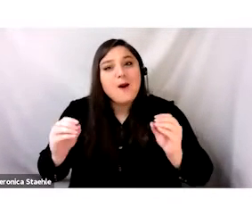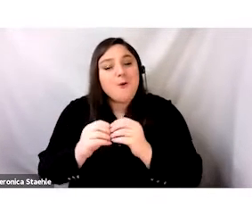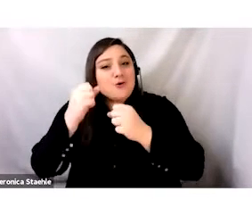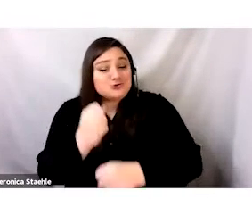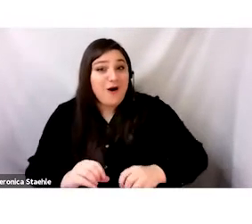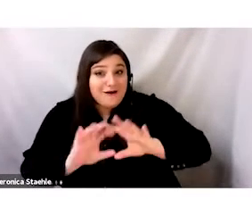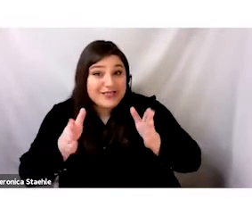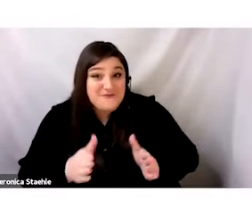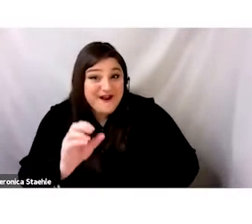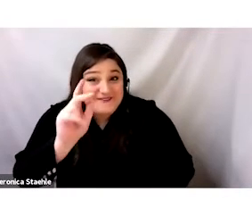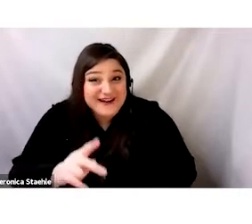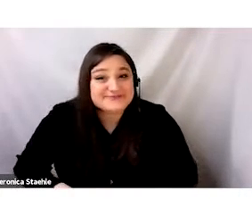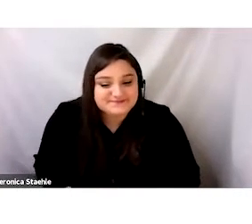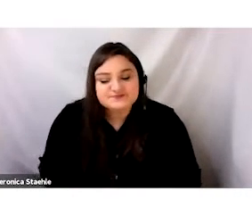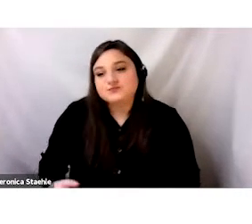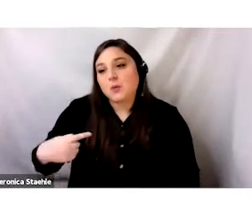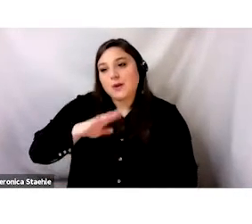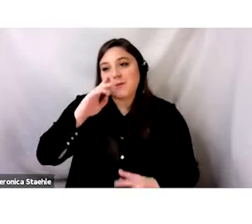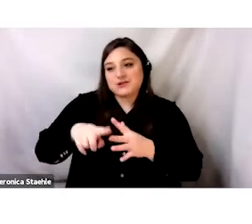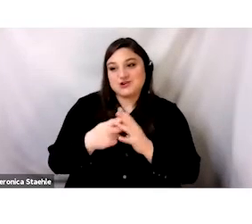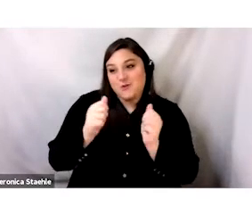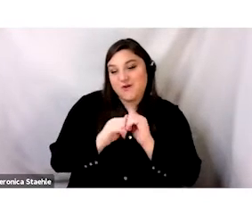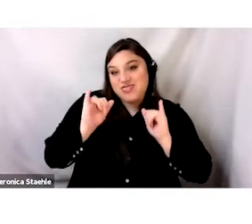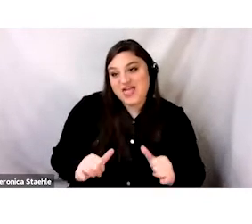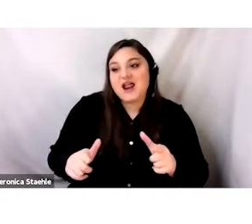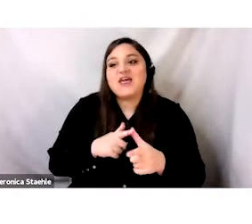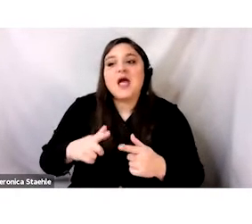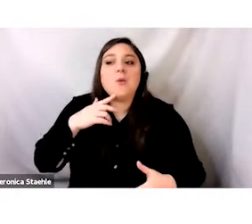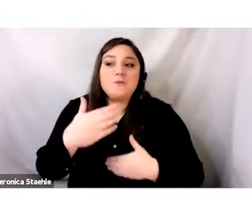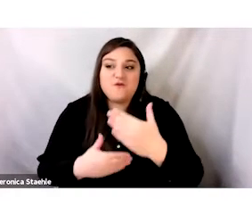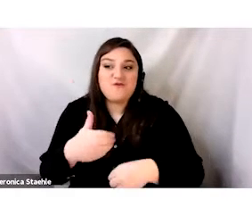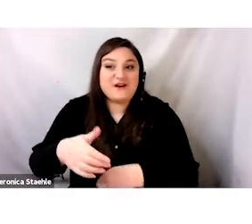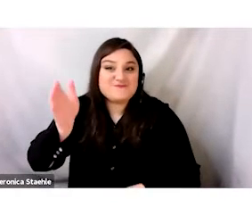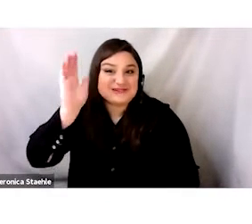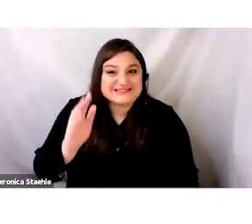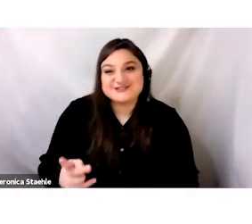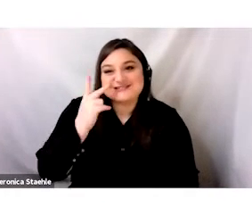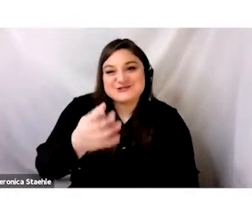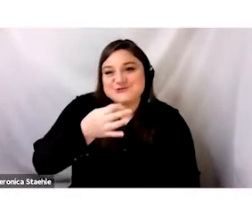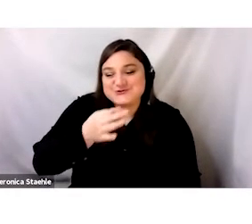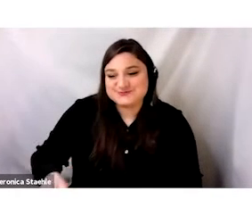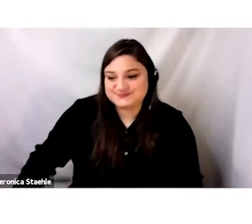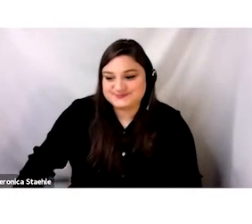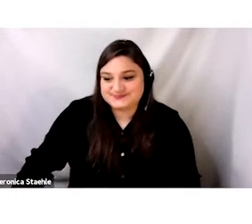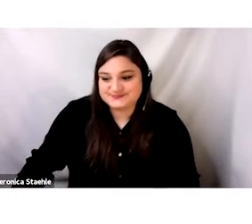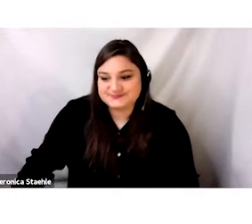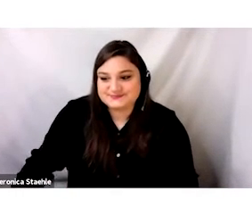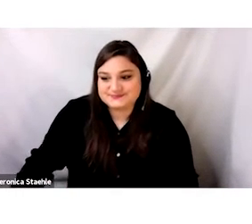And so we're gonna start there and then I'm going to move forward in the presentation. See you in a sec.